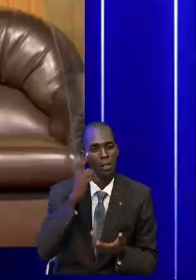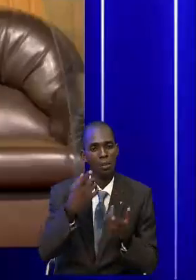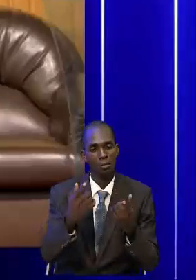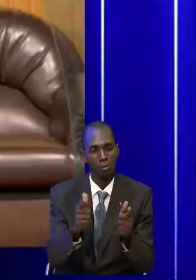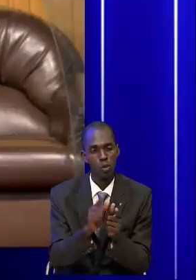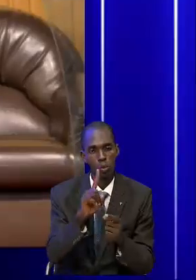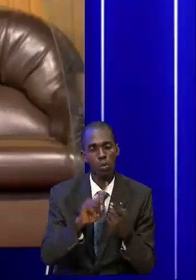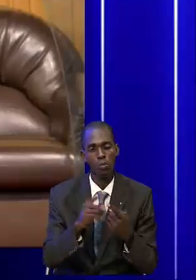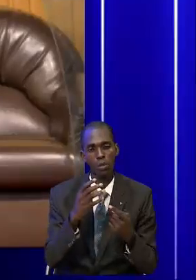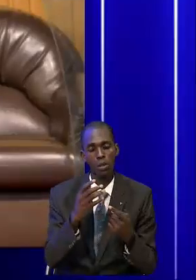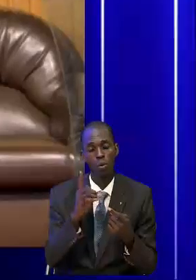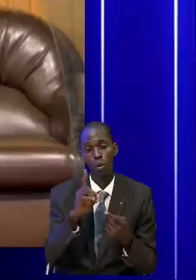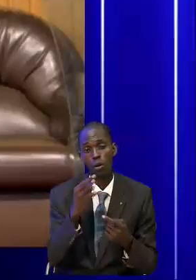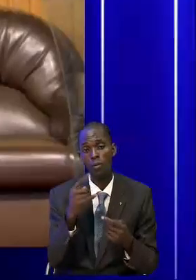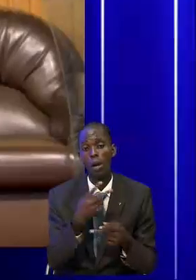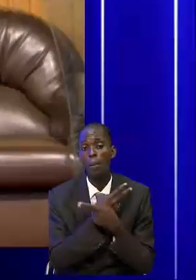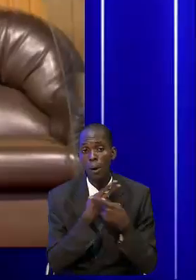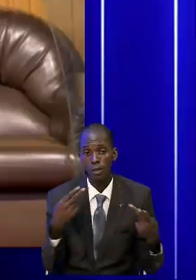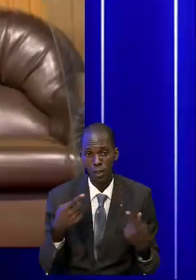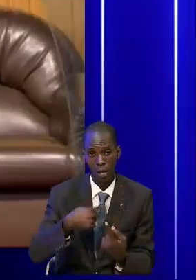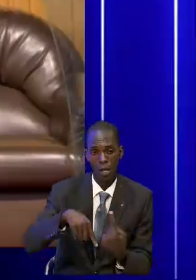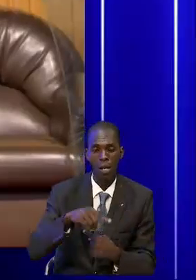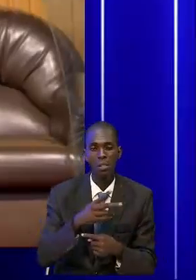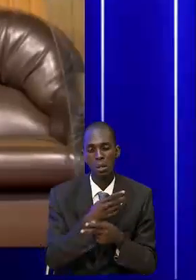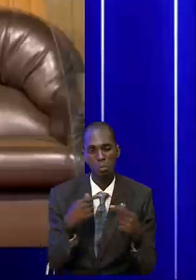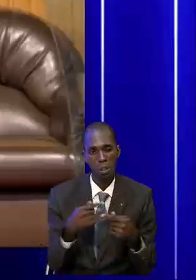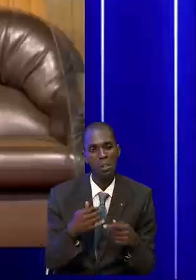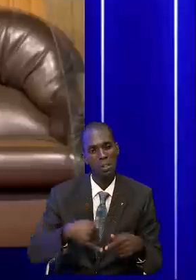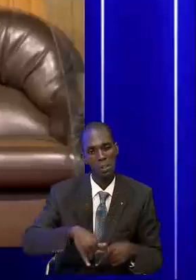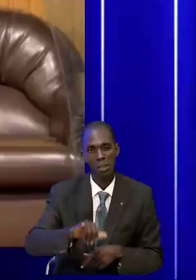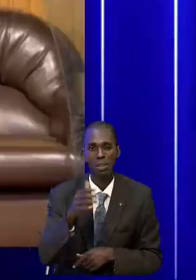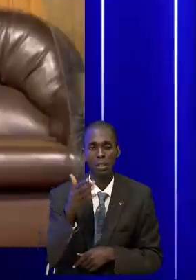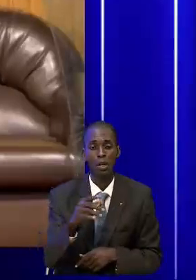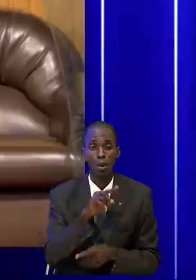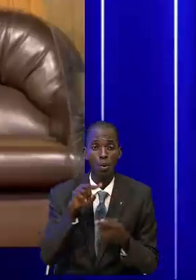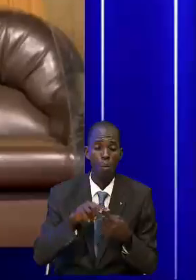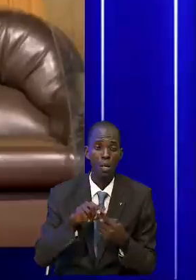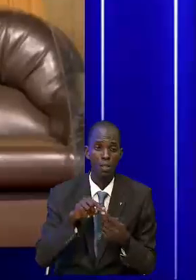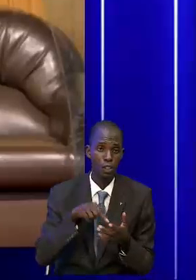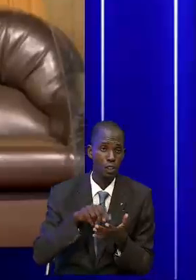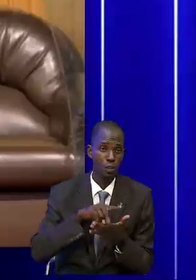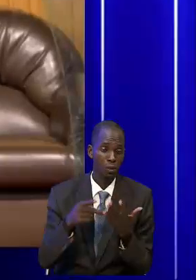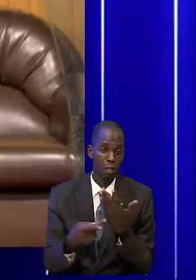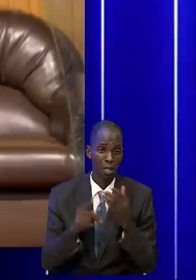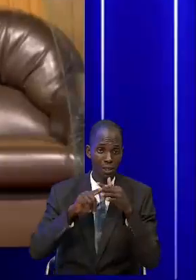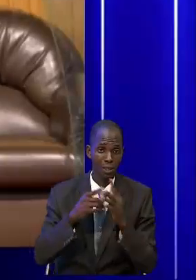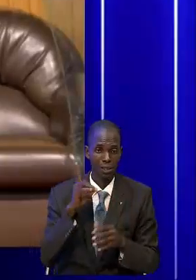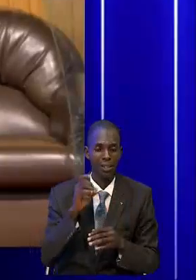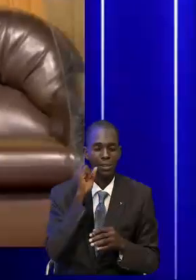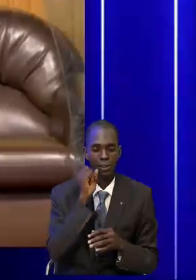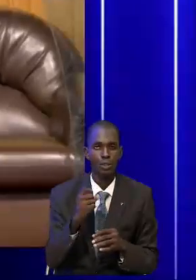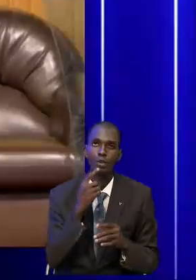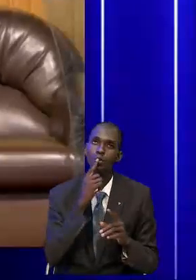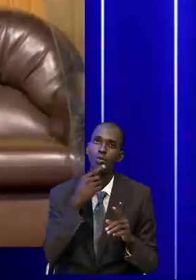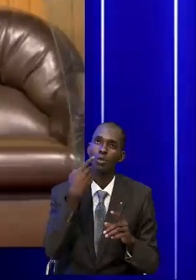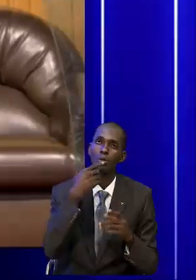I took drugs. Later, I come to one of our pastors here. He prayed with me. And the pain was still continuing.